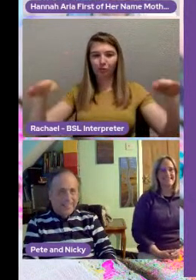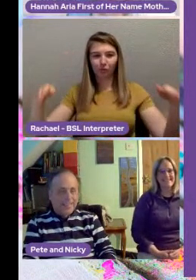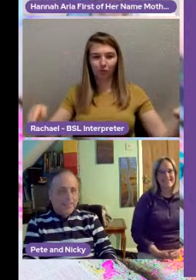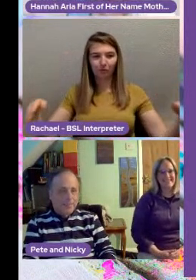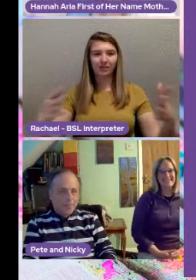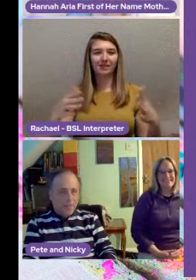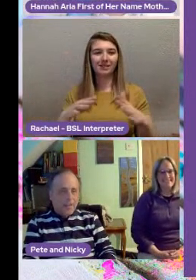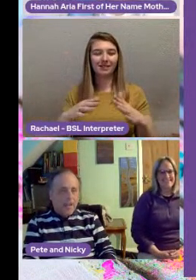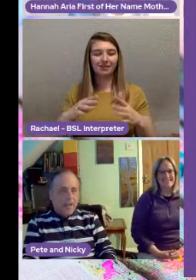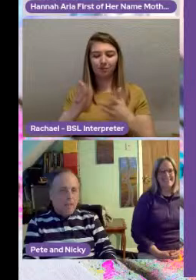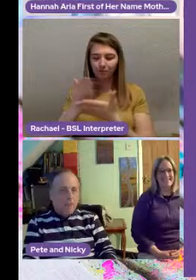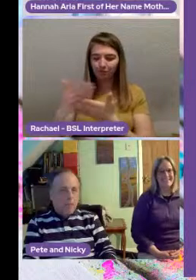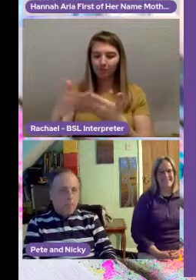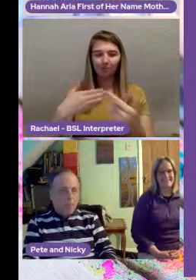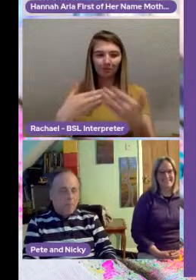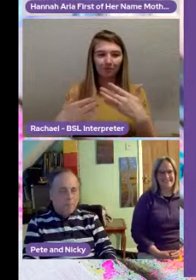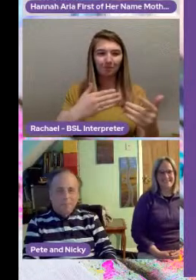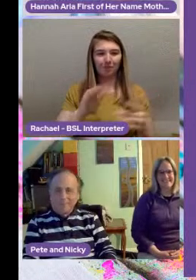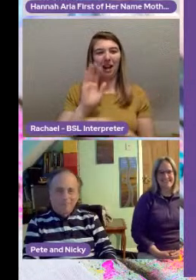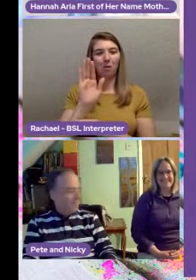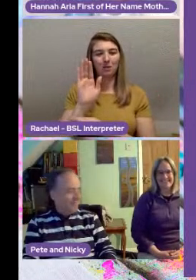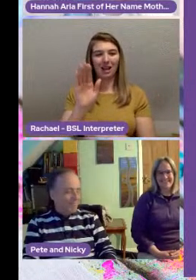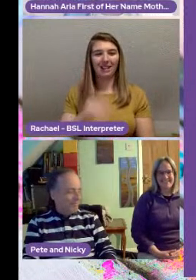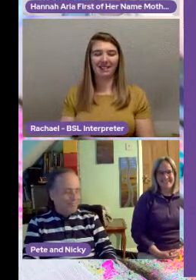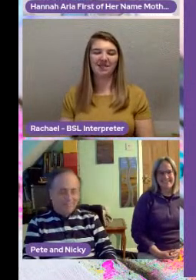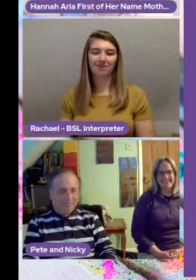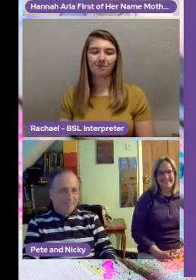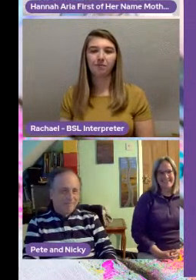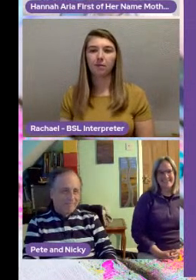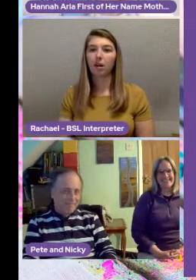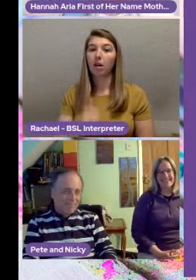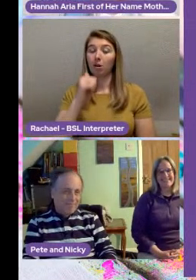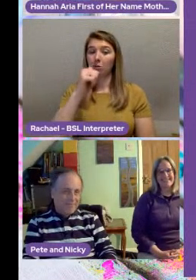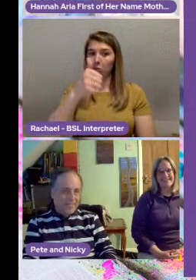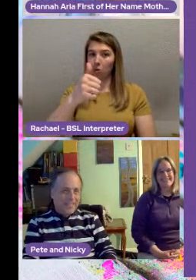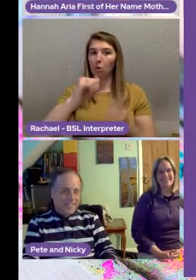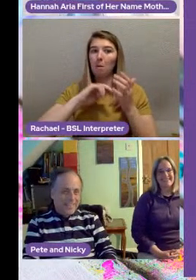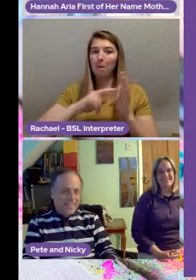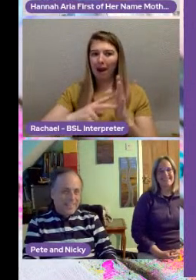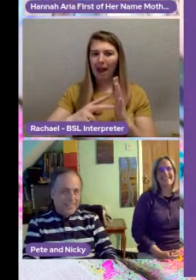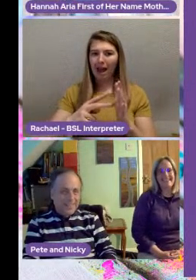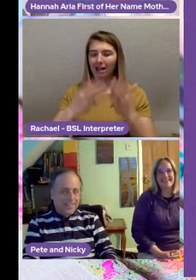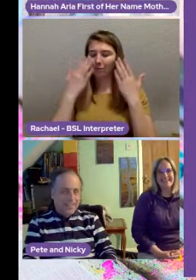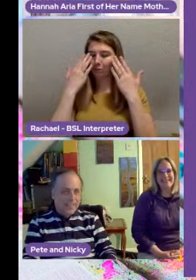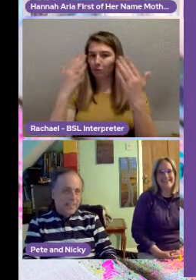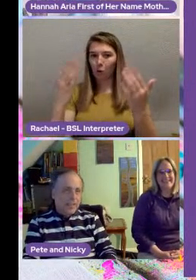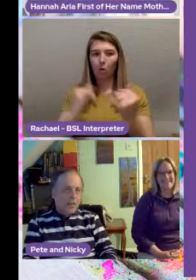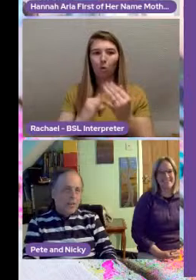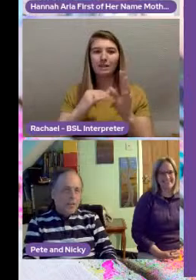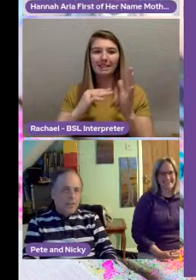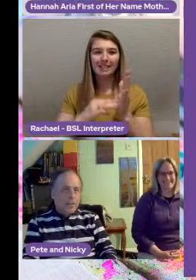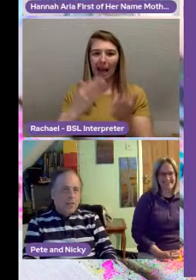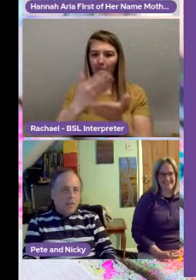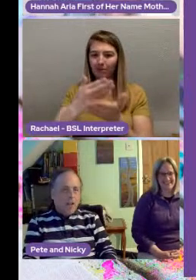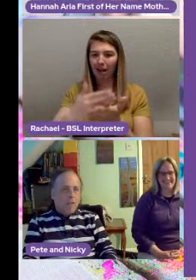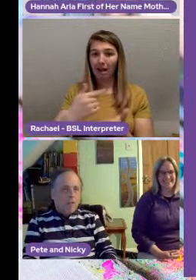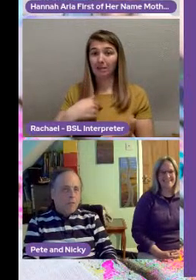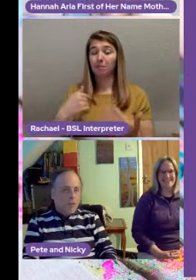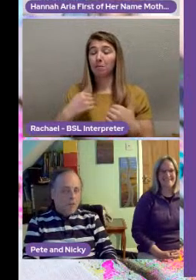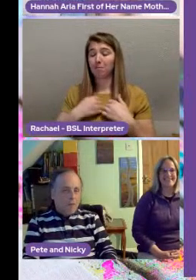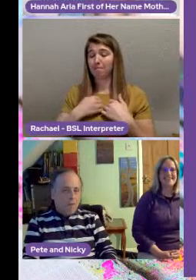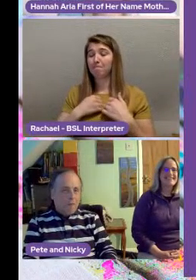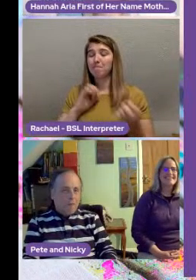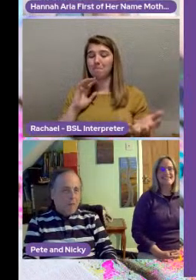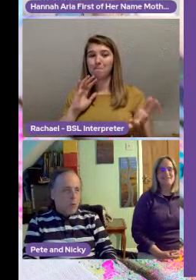good plan, because it's I don't know how Sam managed to keep it so tidy, but I was a right state.